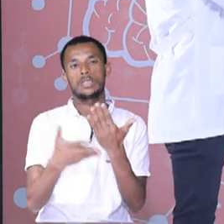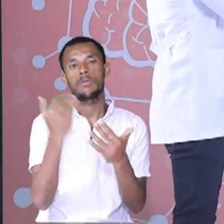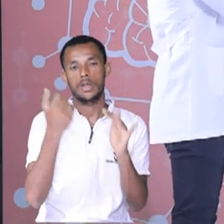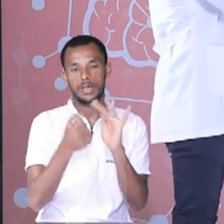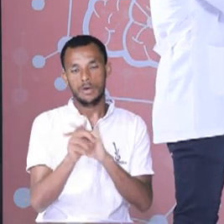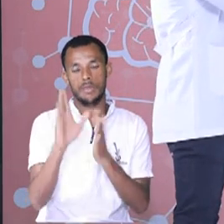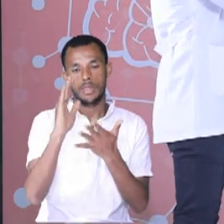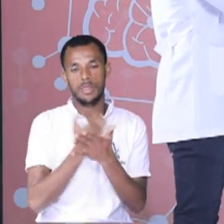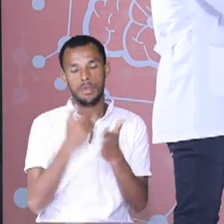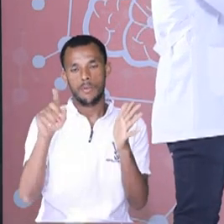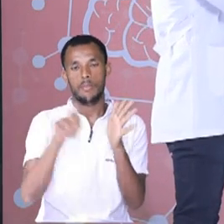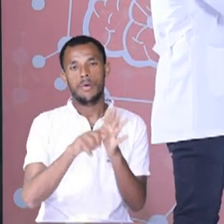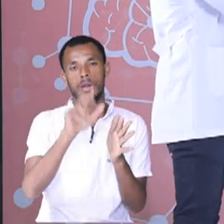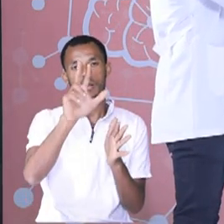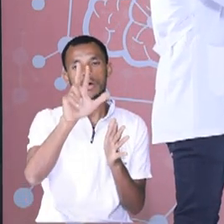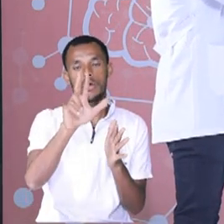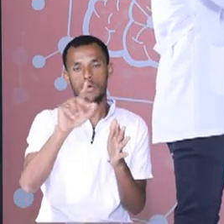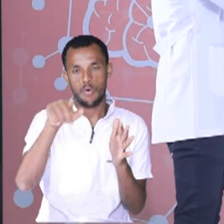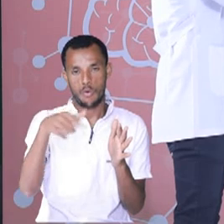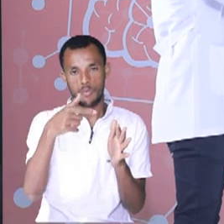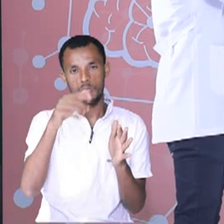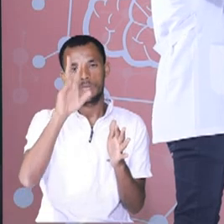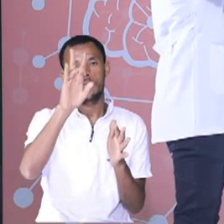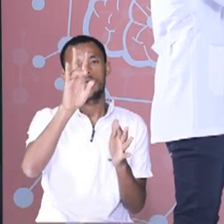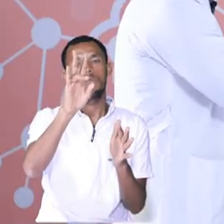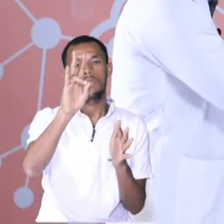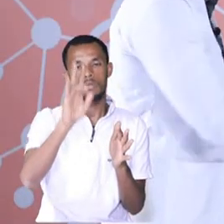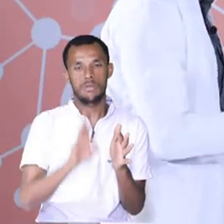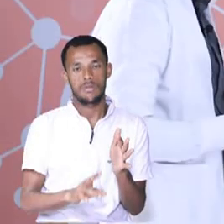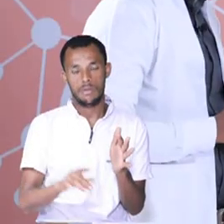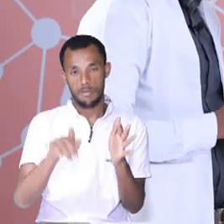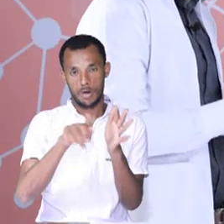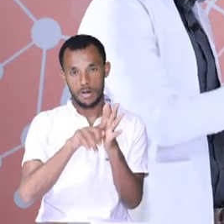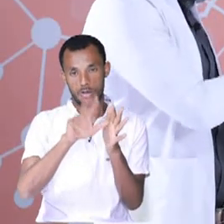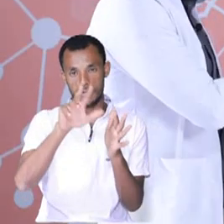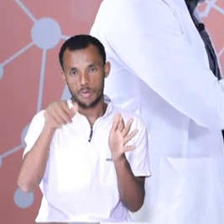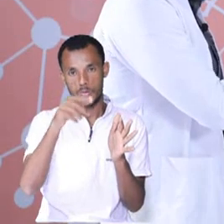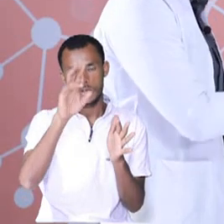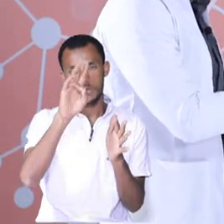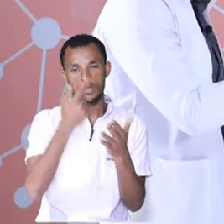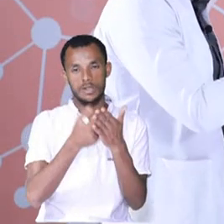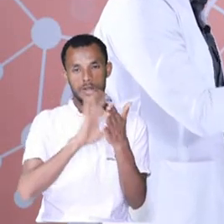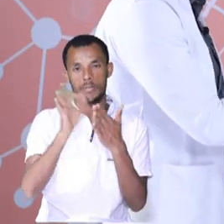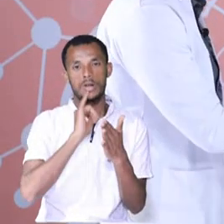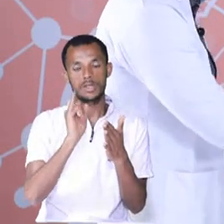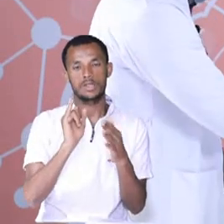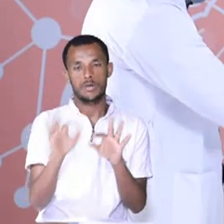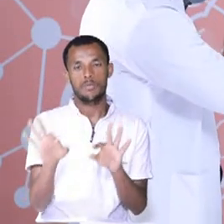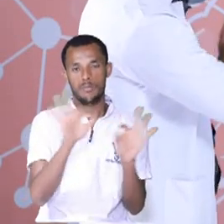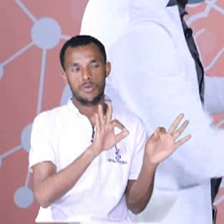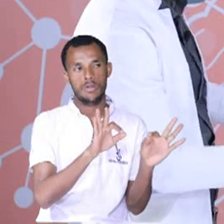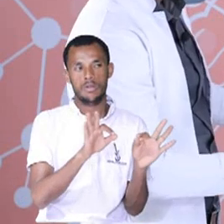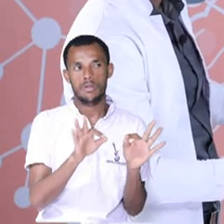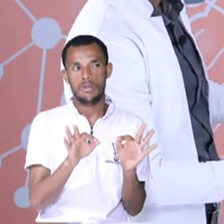here. Take minus 3, 7. This number is put